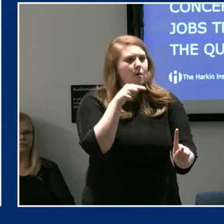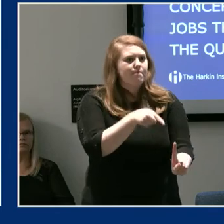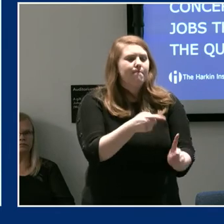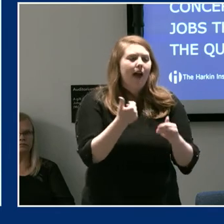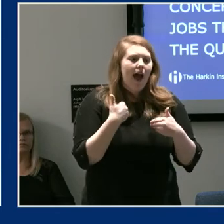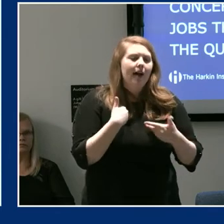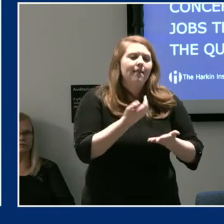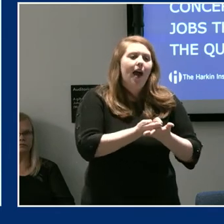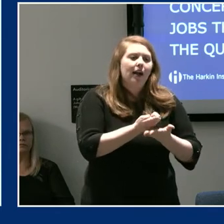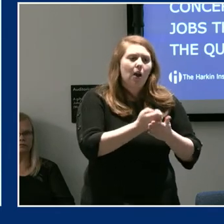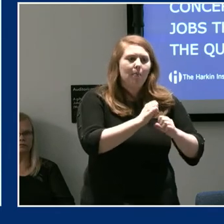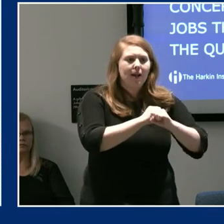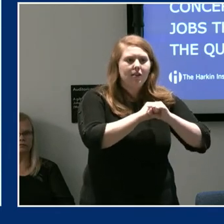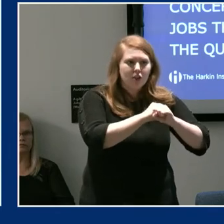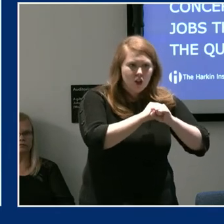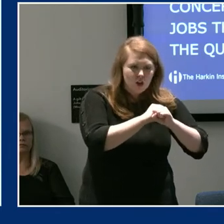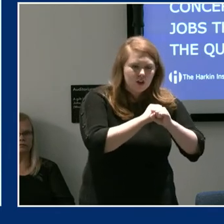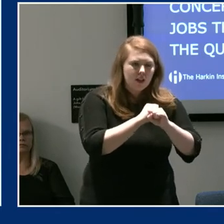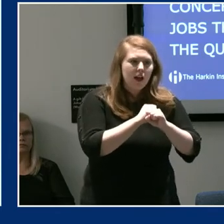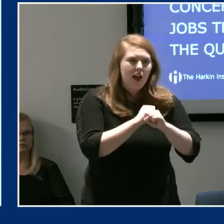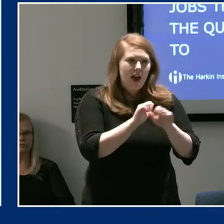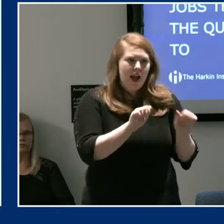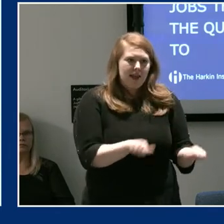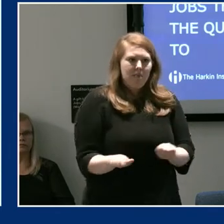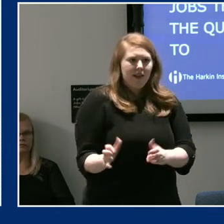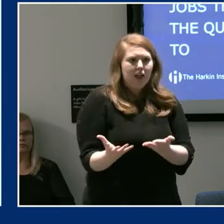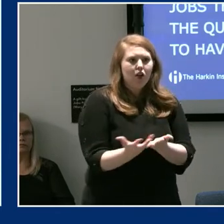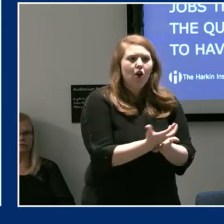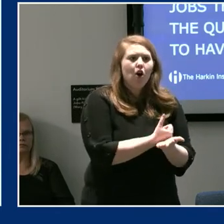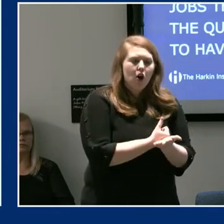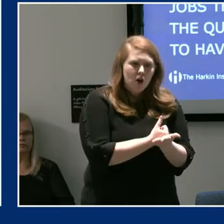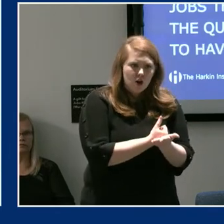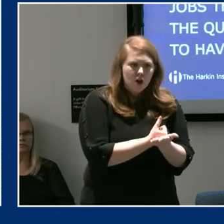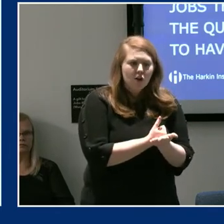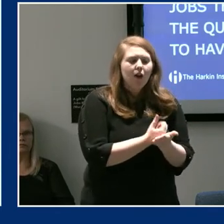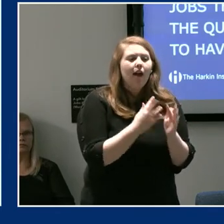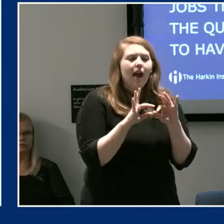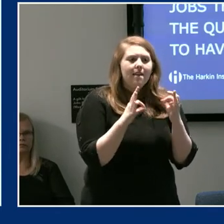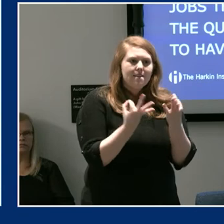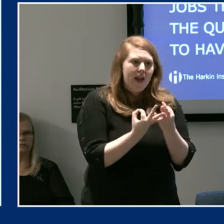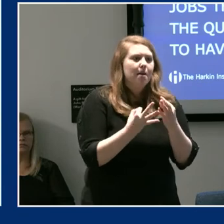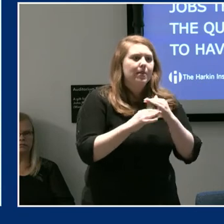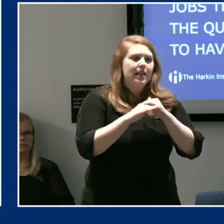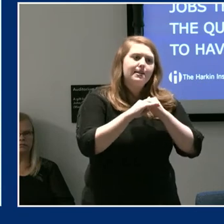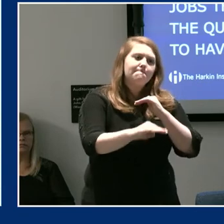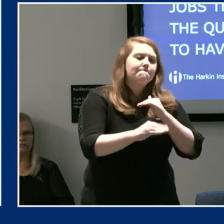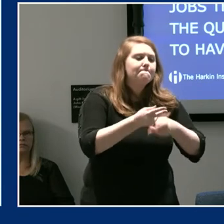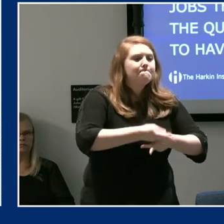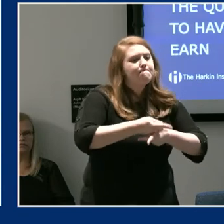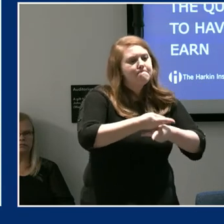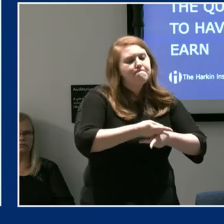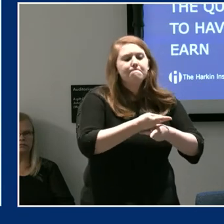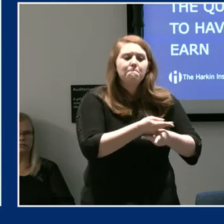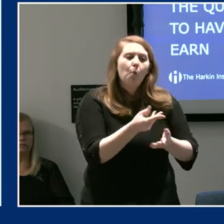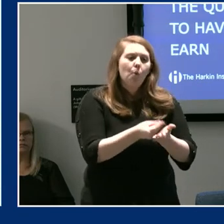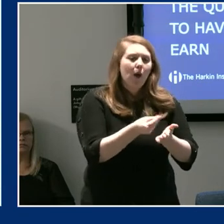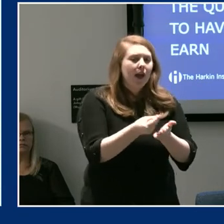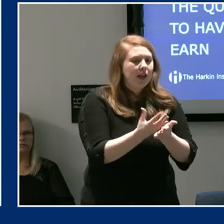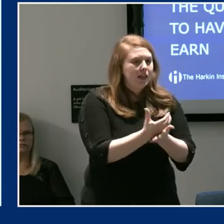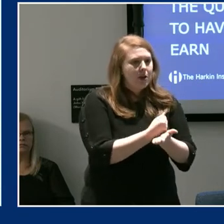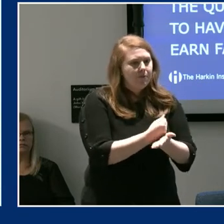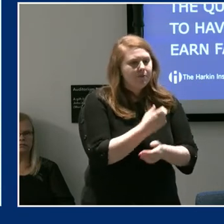economic security and the ability to earn family-sustaining wages. And I know that you know